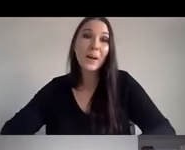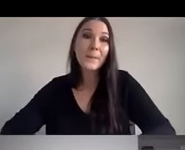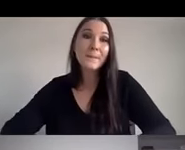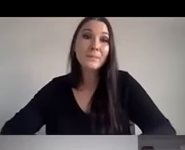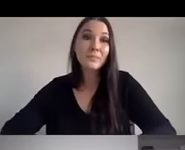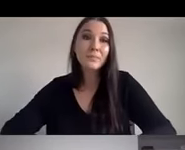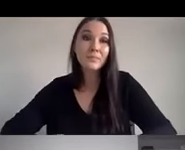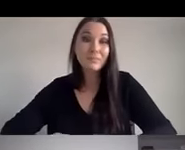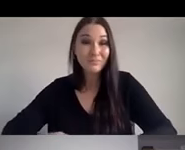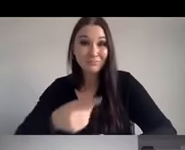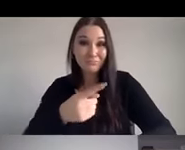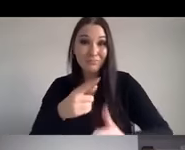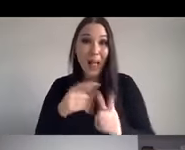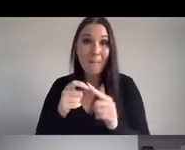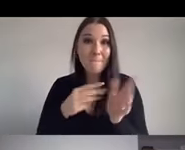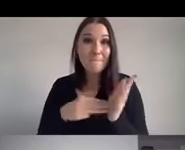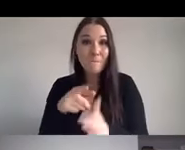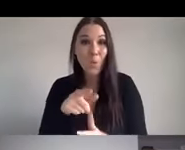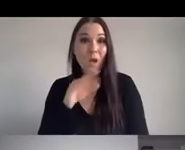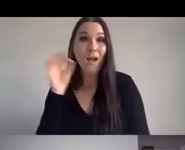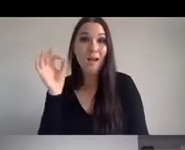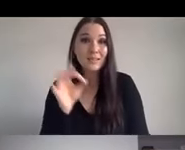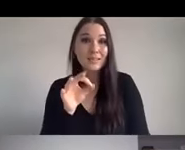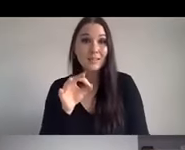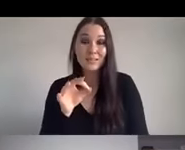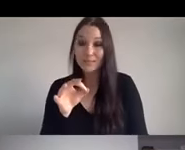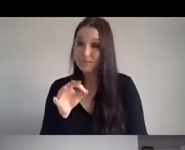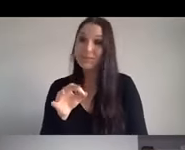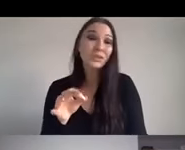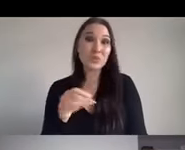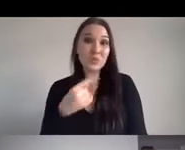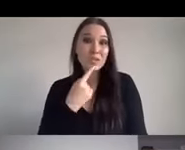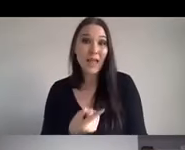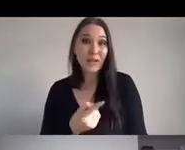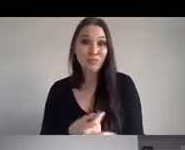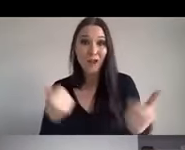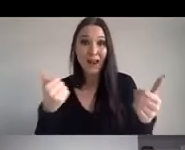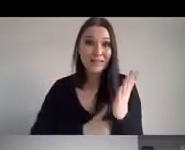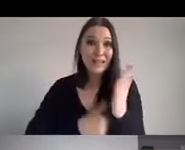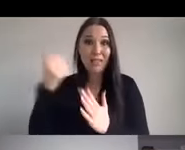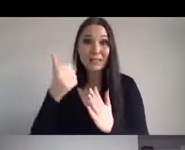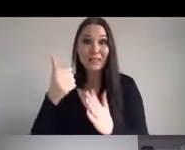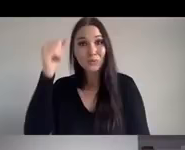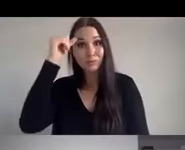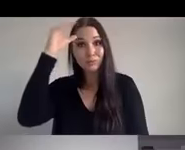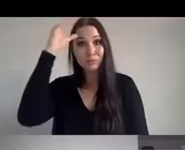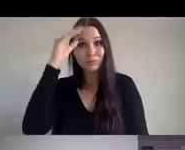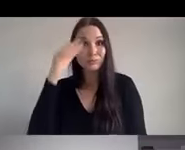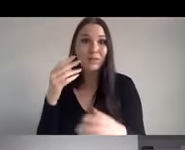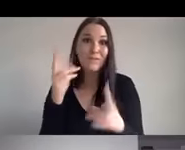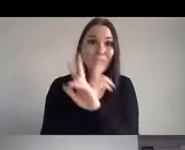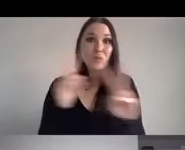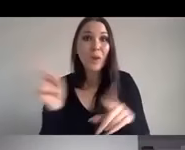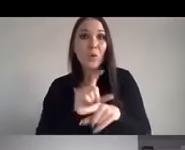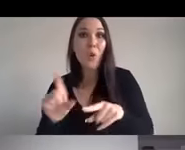Particularly even you, Adam, you mentioned there's a lot of these great candidates, great talents that come out from these deep learning computer vision courses, but they're